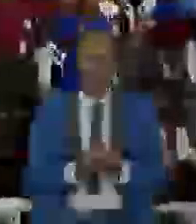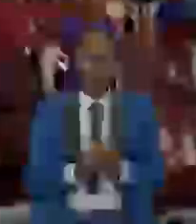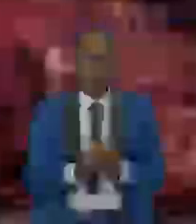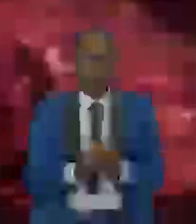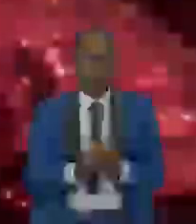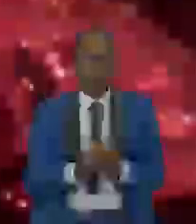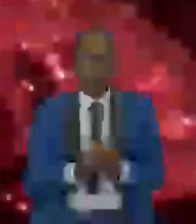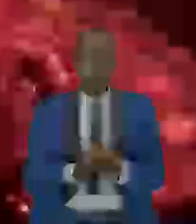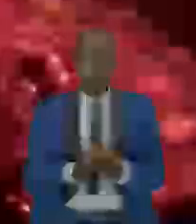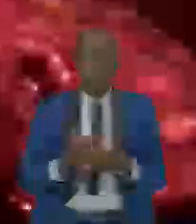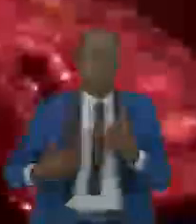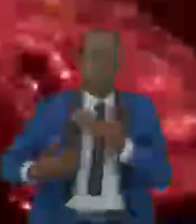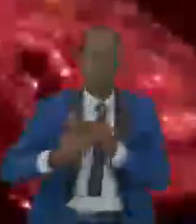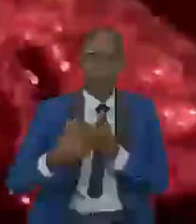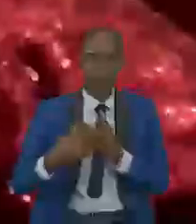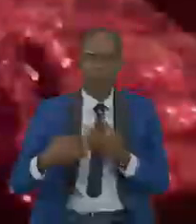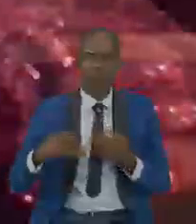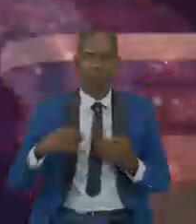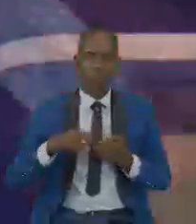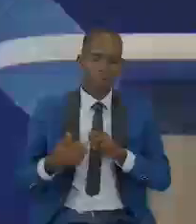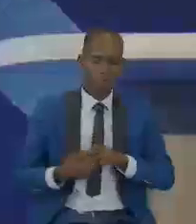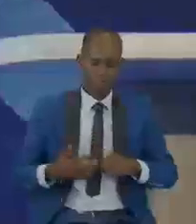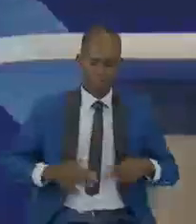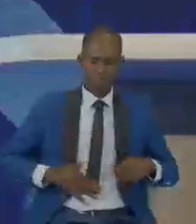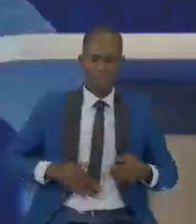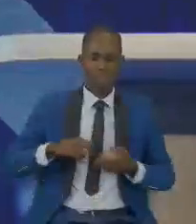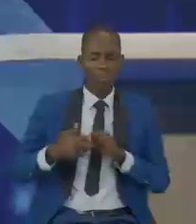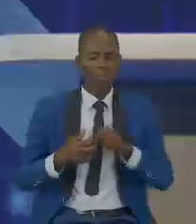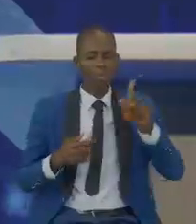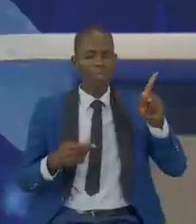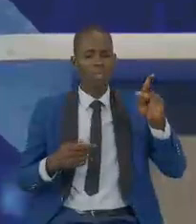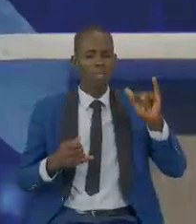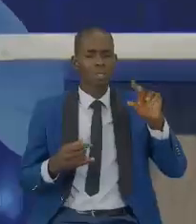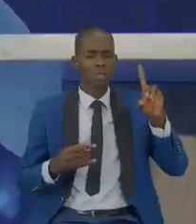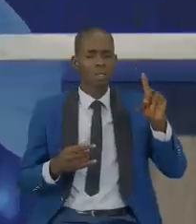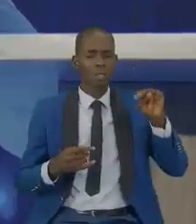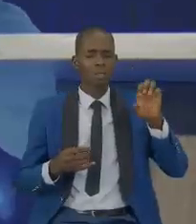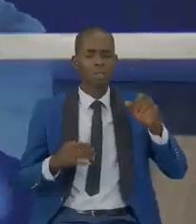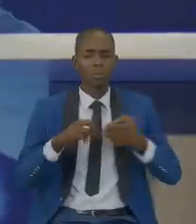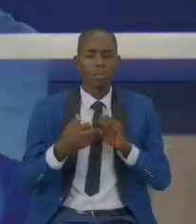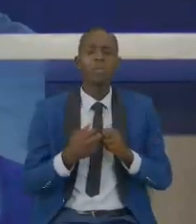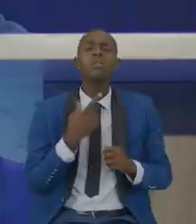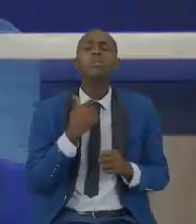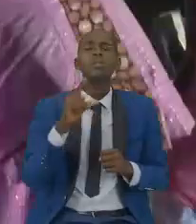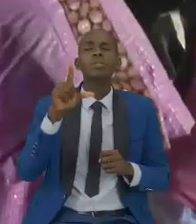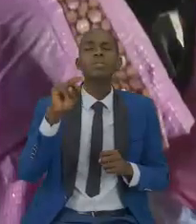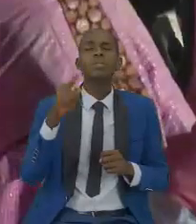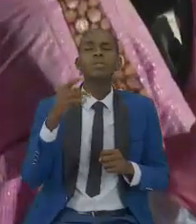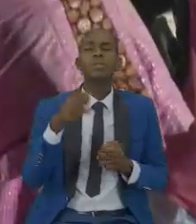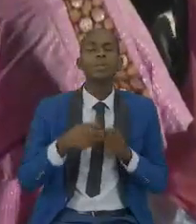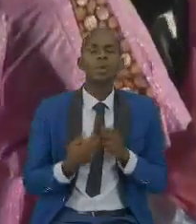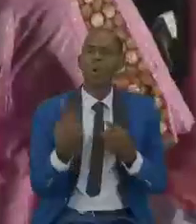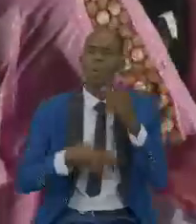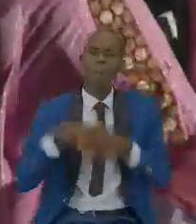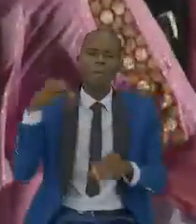Back problem, tummy problem, kidney problem, lungs, come out in Jesus'